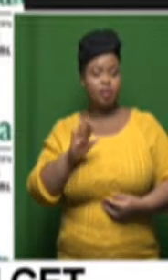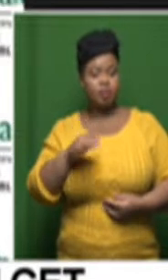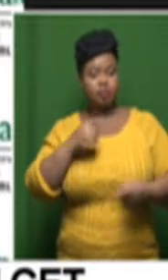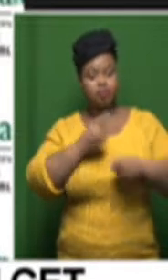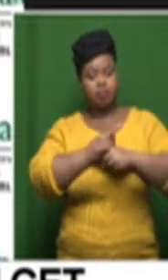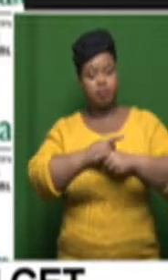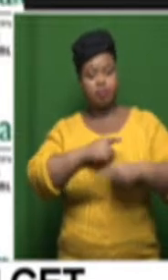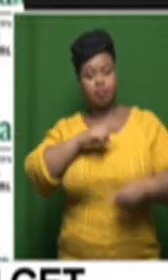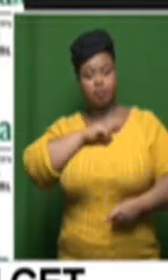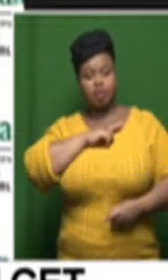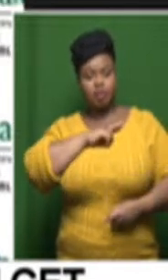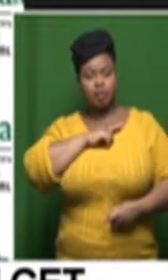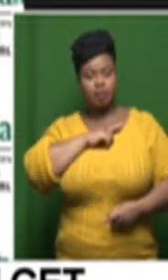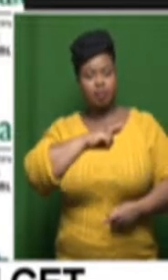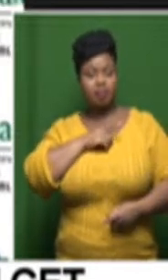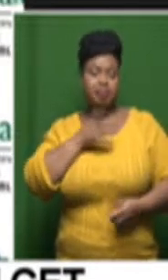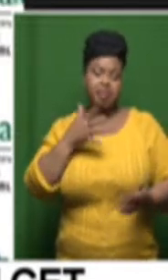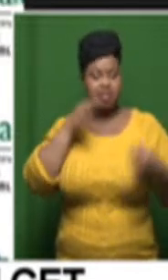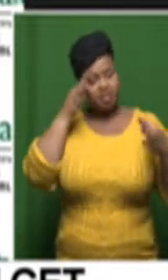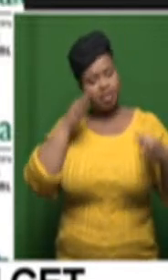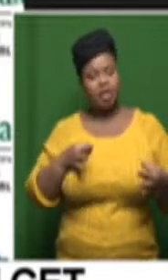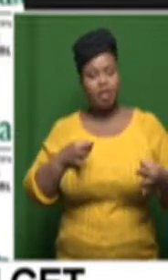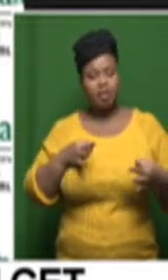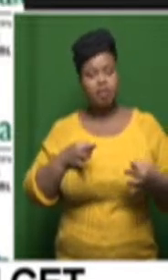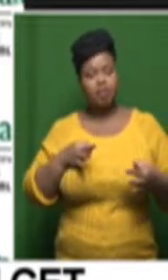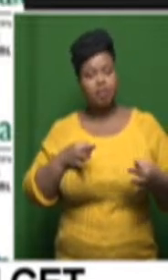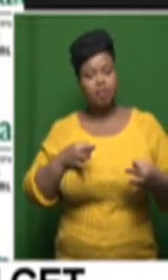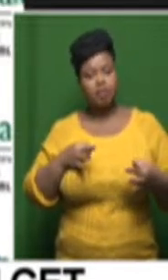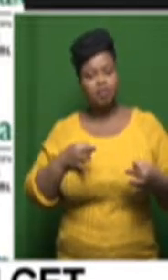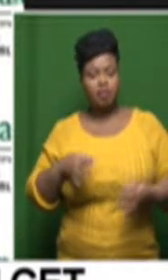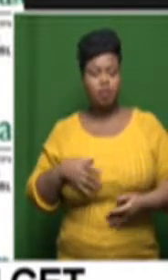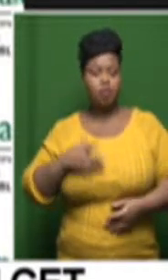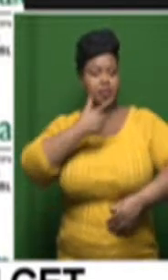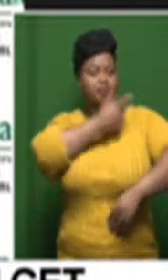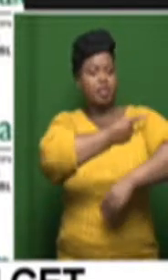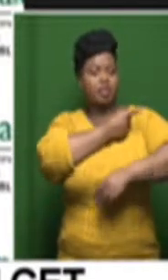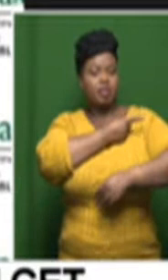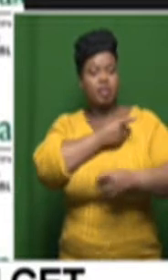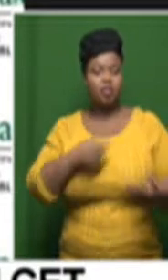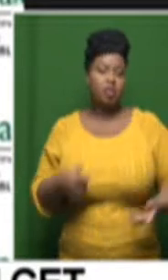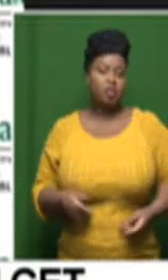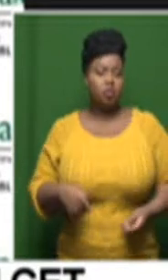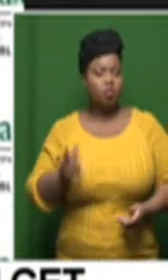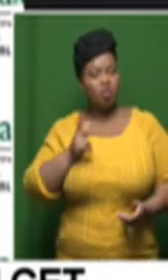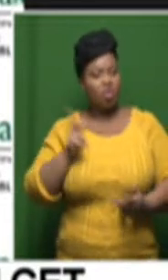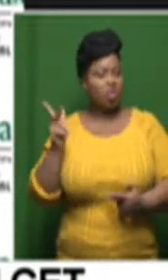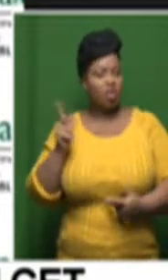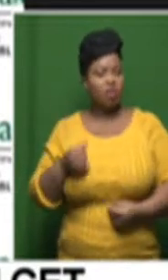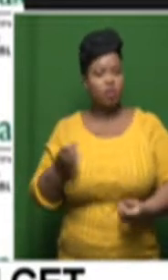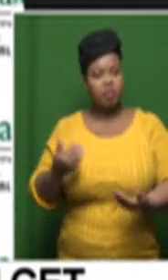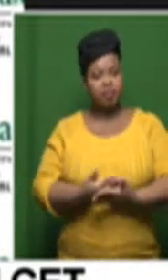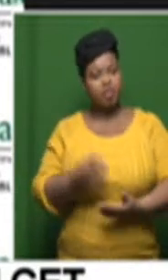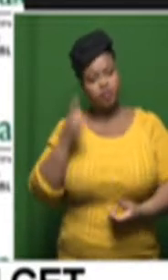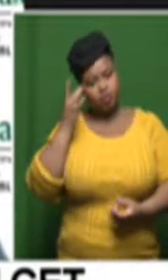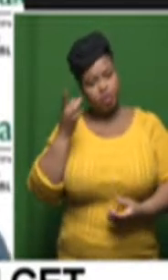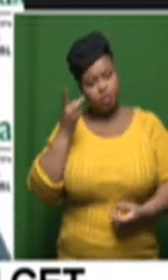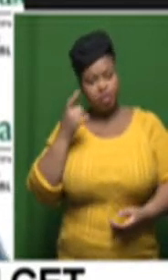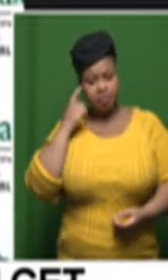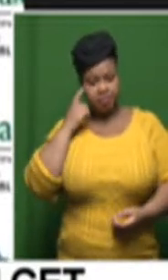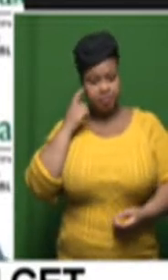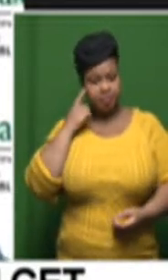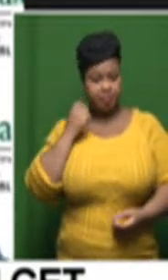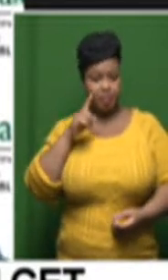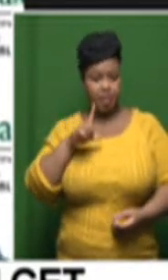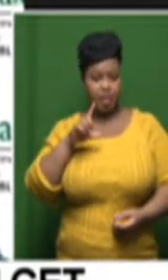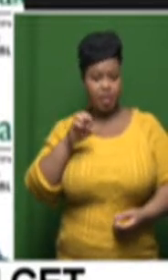to suddenly take a vaccine and abandon all those misinformation and fake news. Ms.